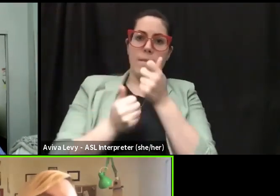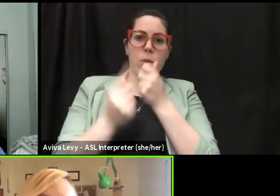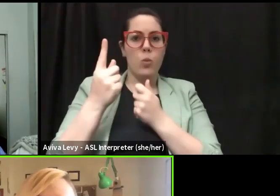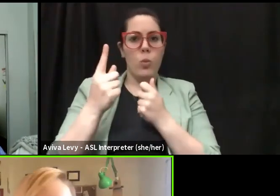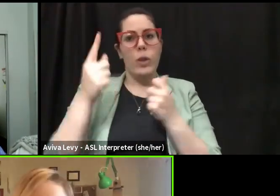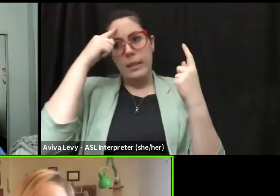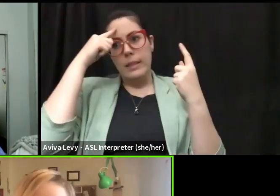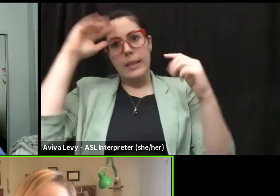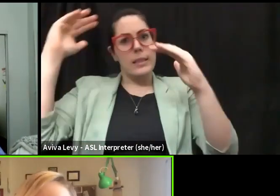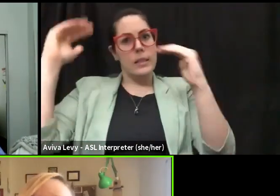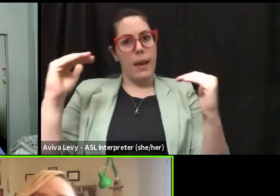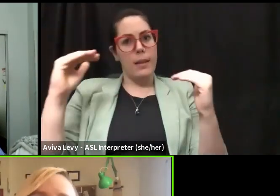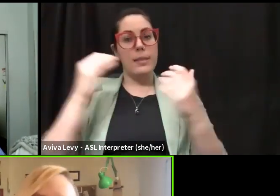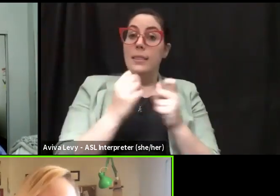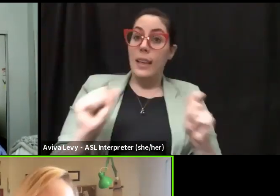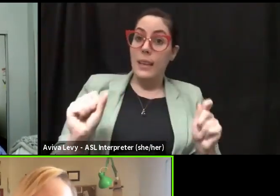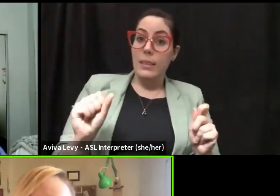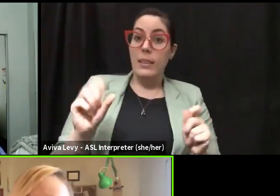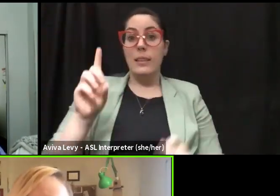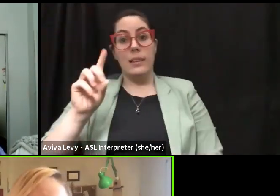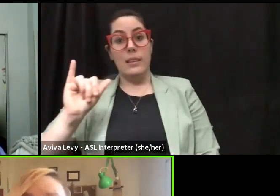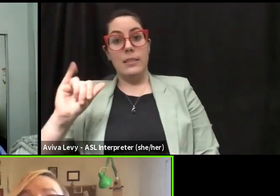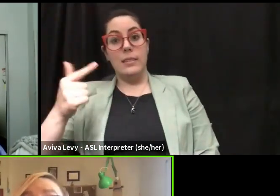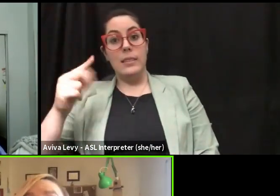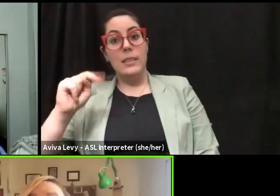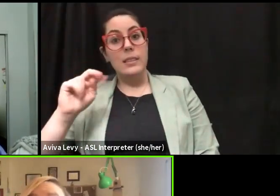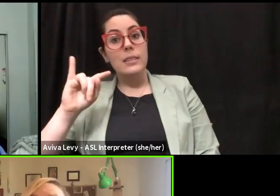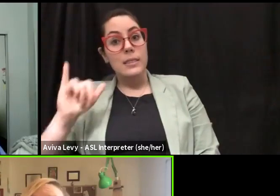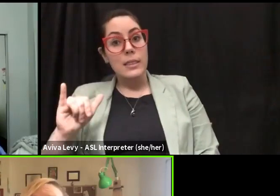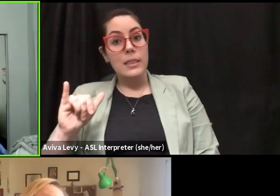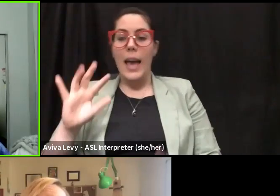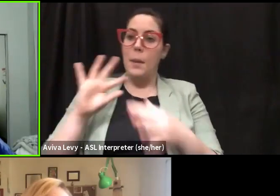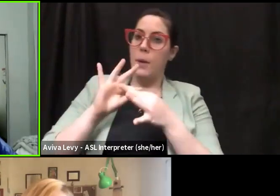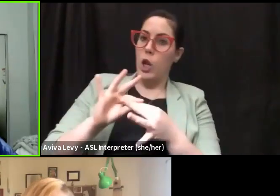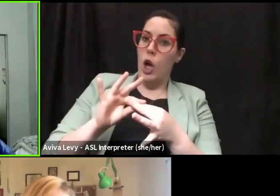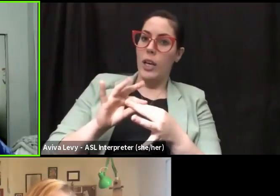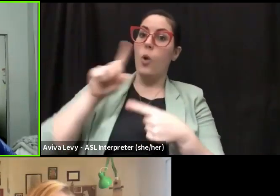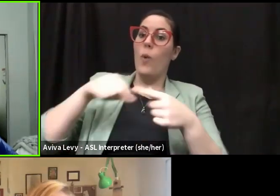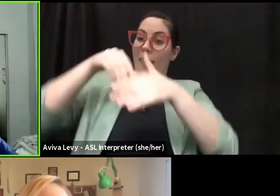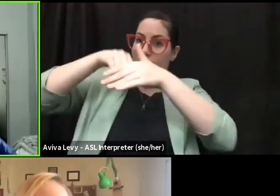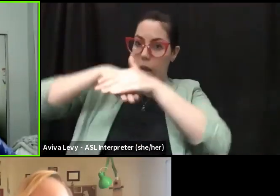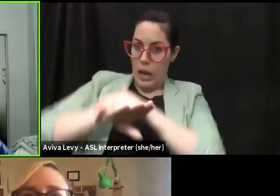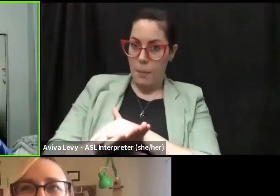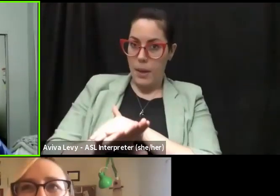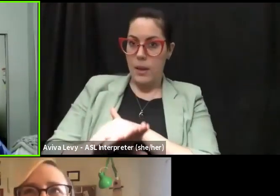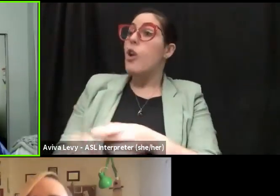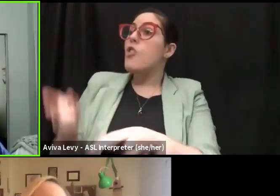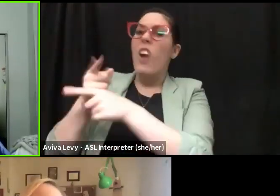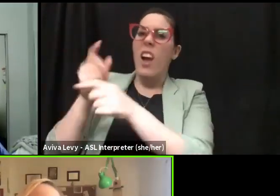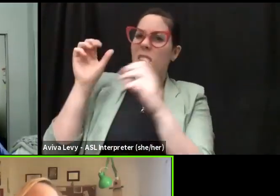safety, dignity, and belonging when they come into the rehearsal room? Let's take Love the that. Time. Yes, let's